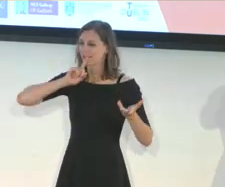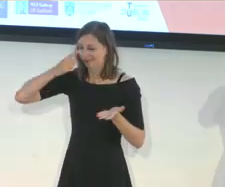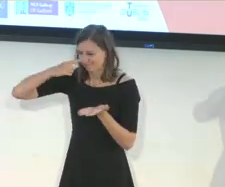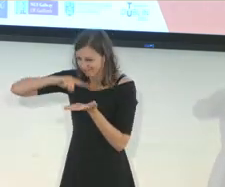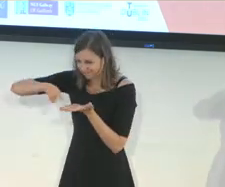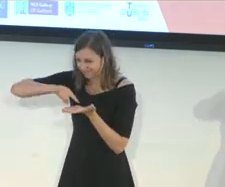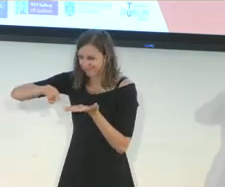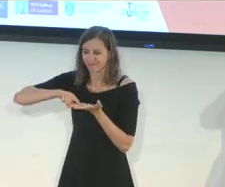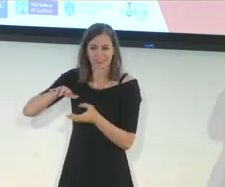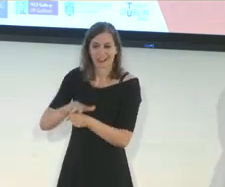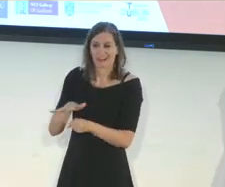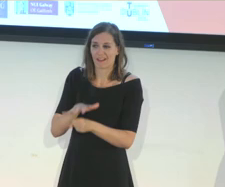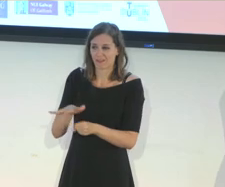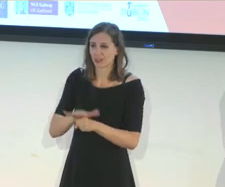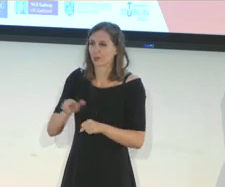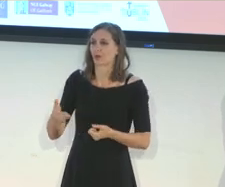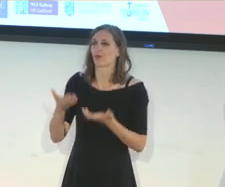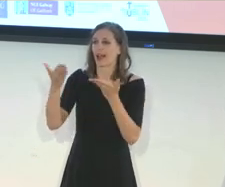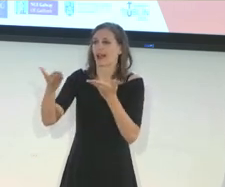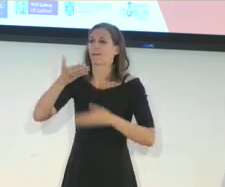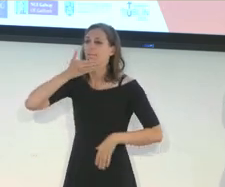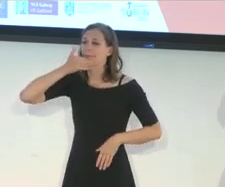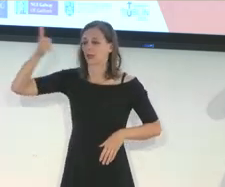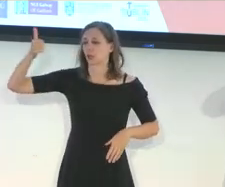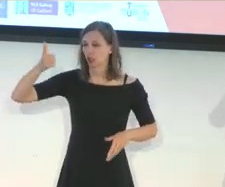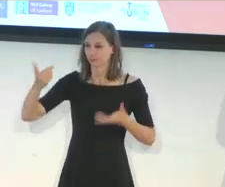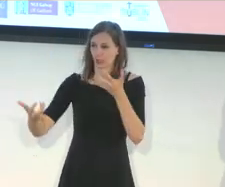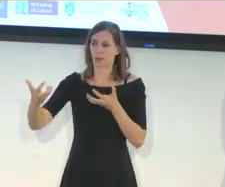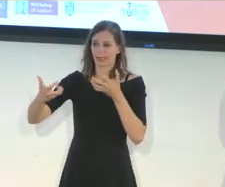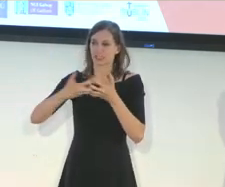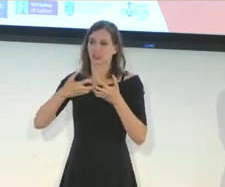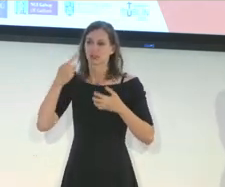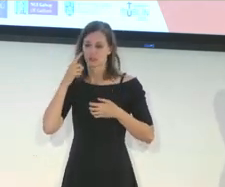provide better education prospects for DHH people.